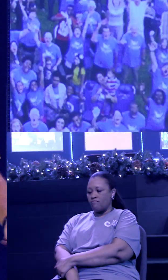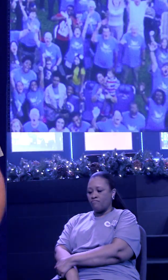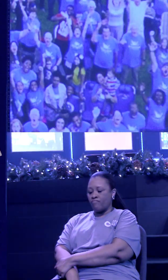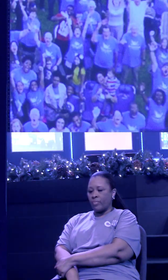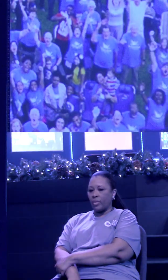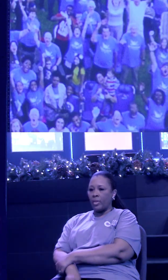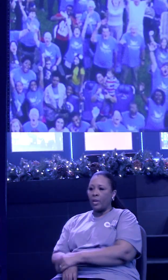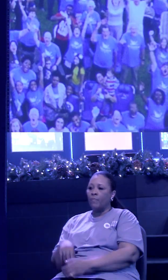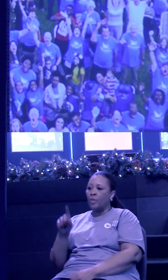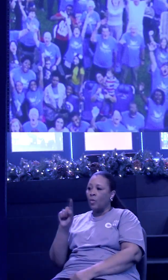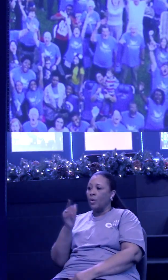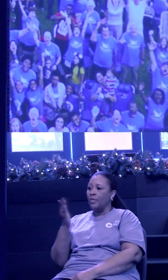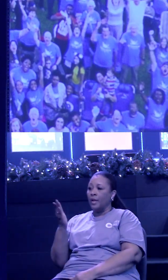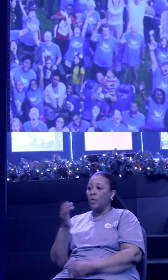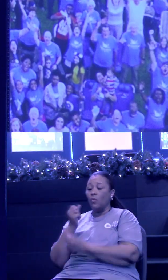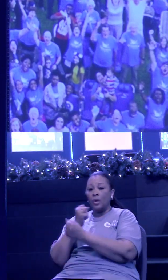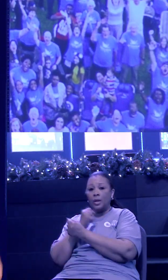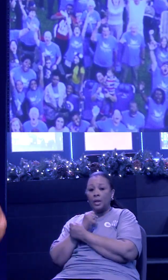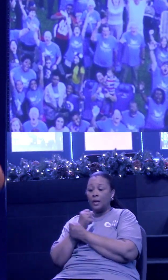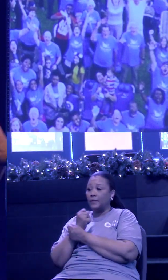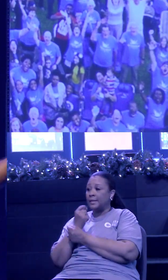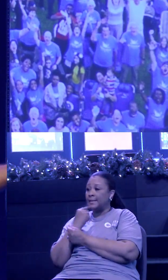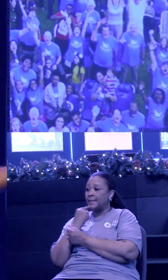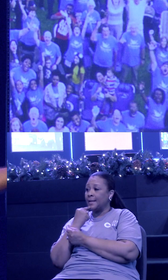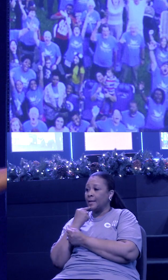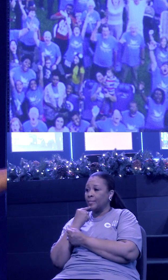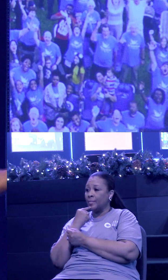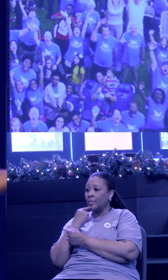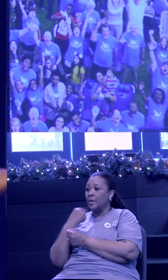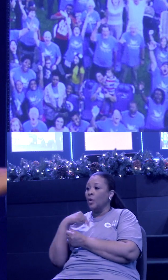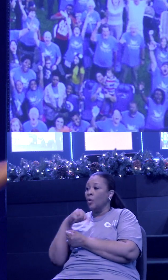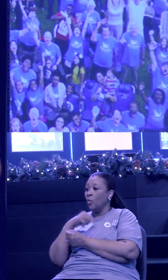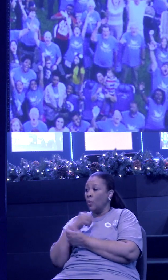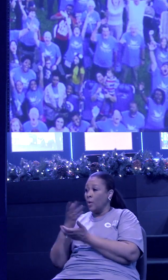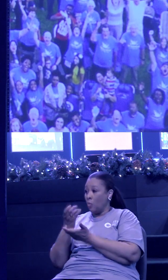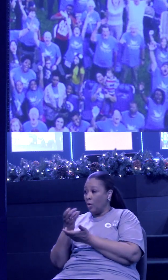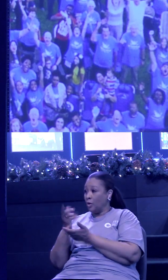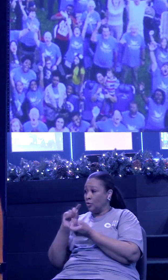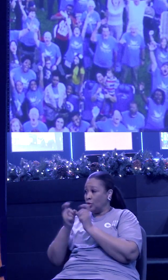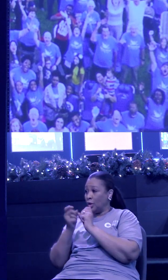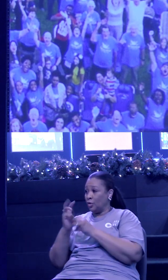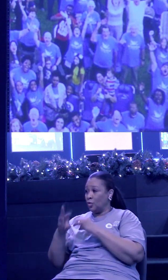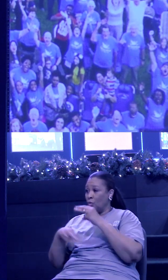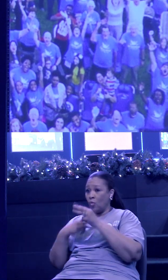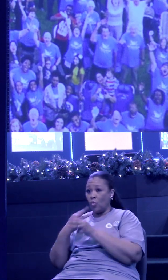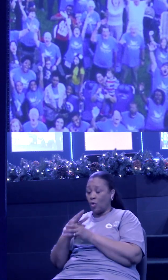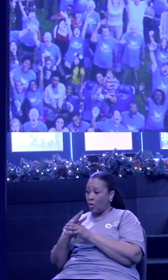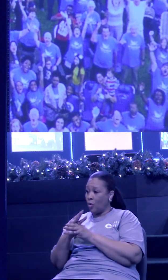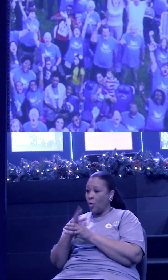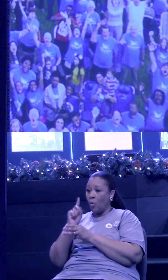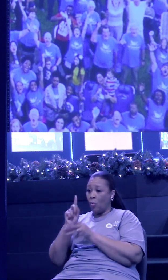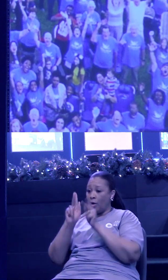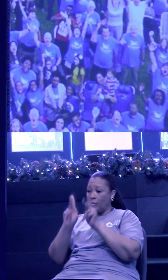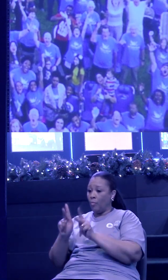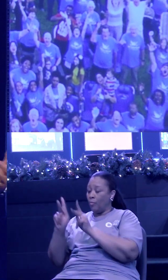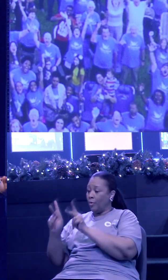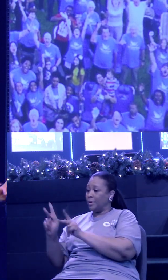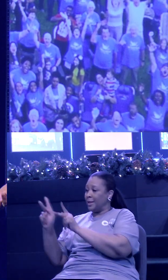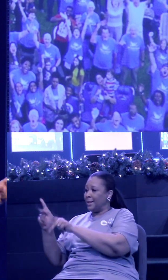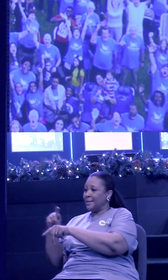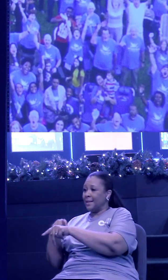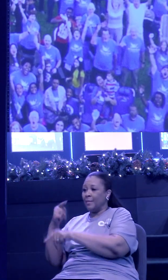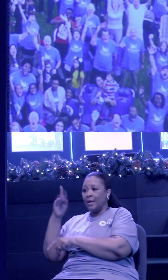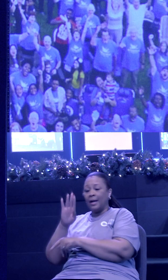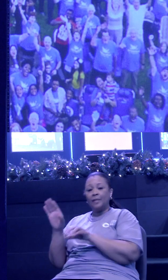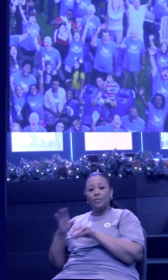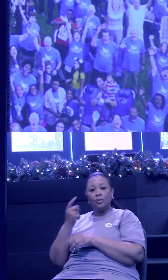One of the things we love to say around here is that we exist to change the world, one person at a time. And God has been